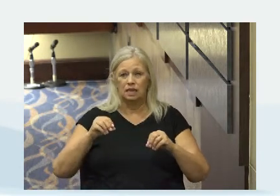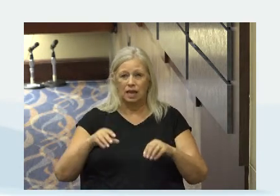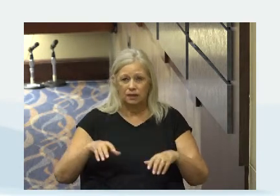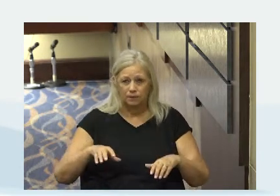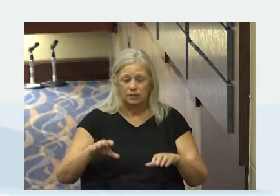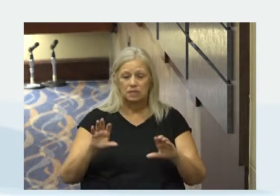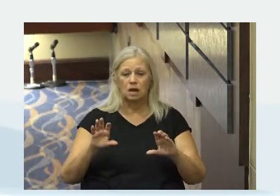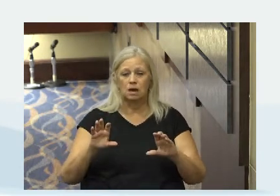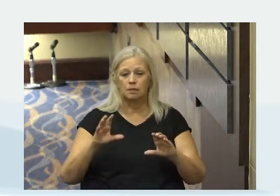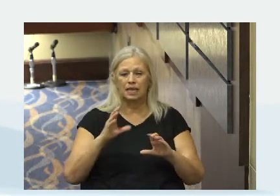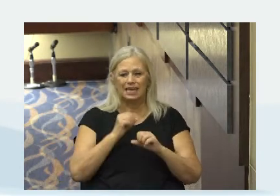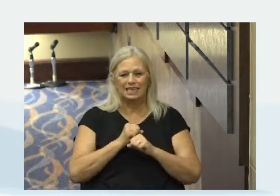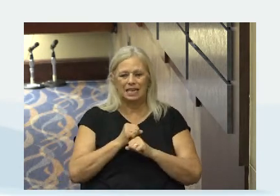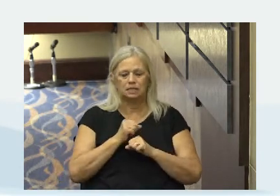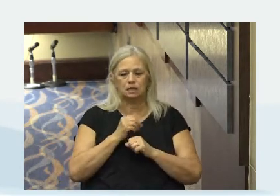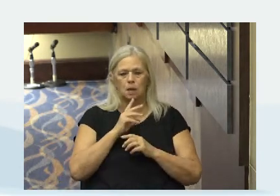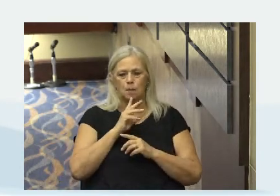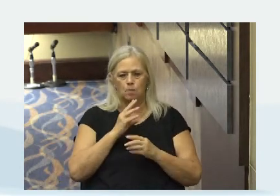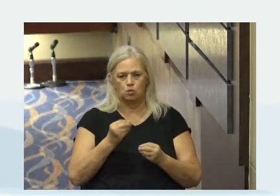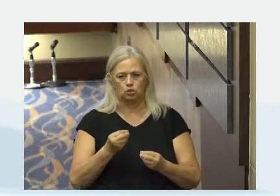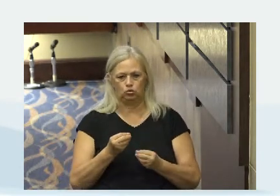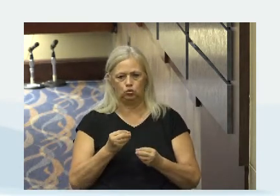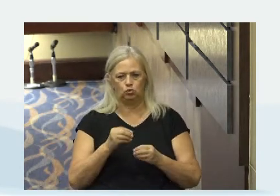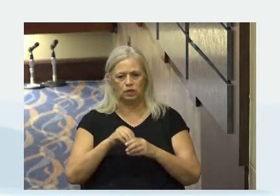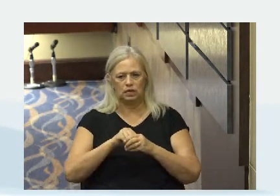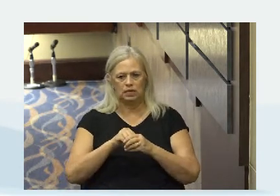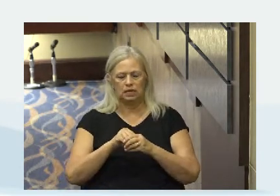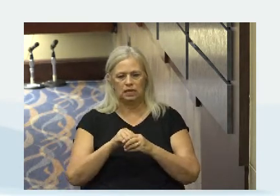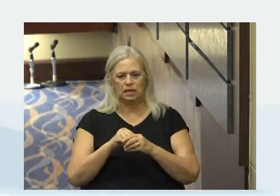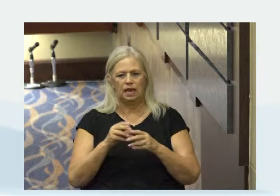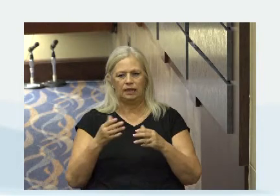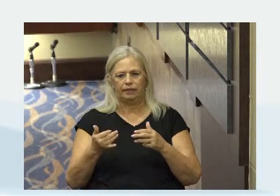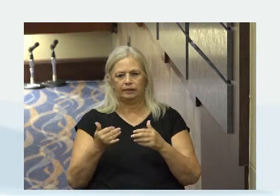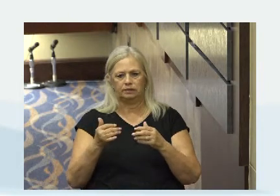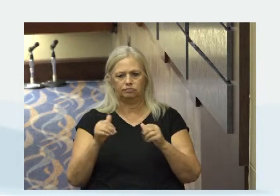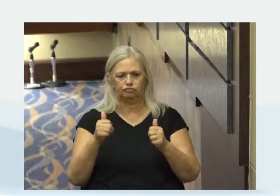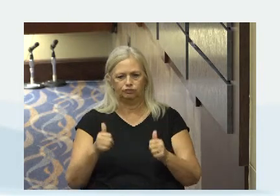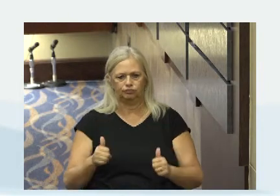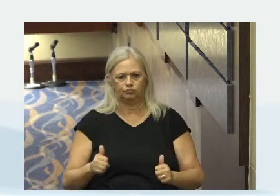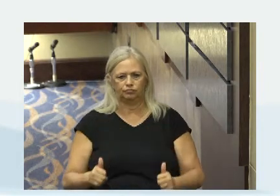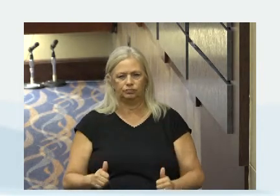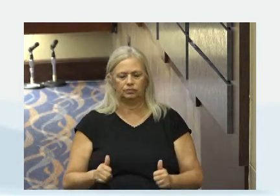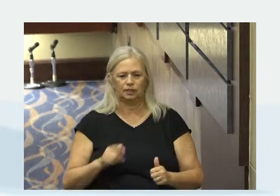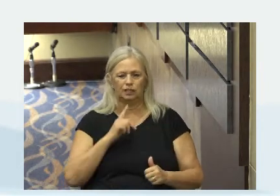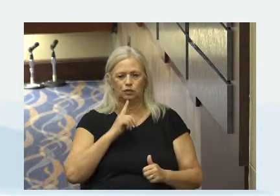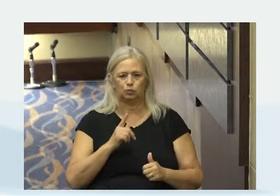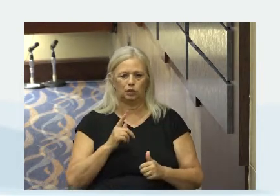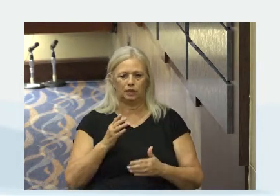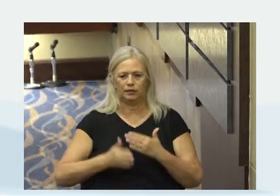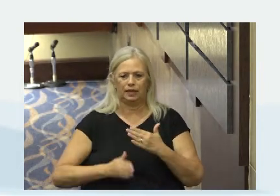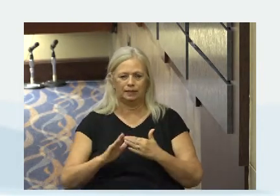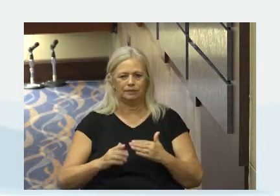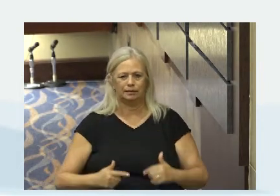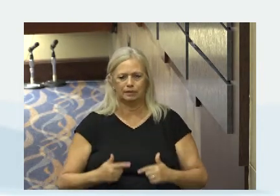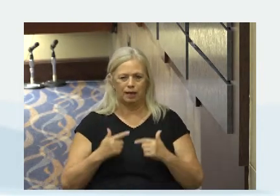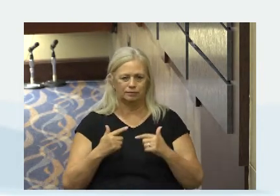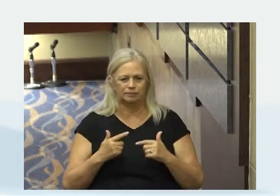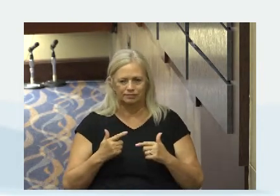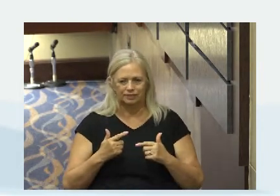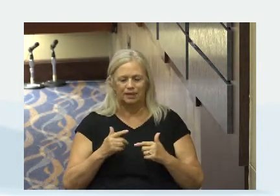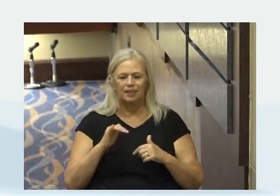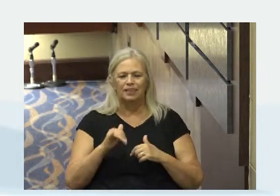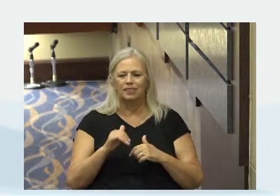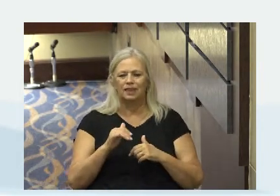and things are shorting out, and it's really at the end of its useful service life. Additionally, the manufacturer